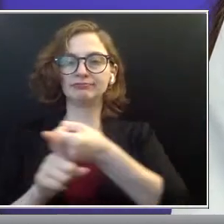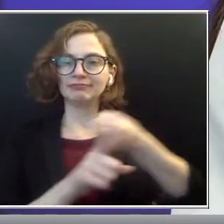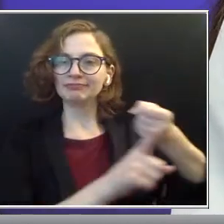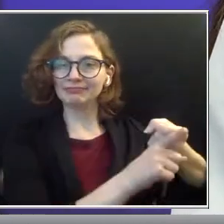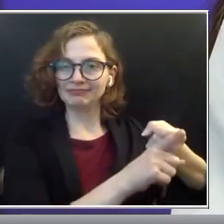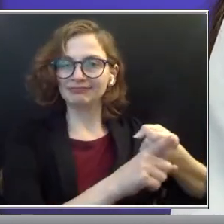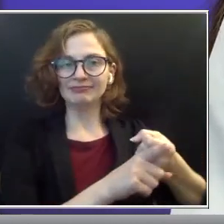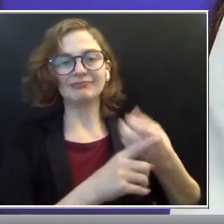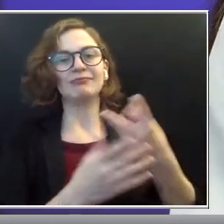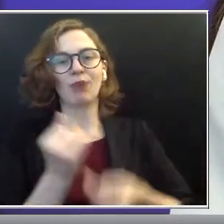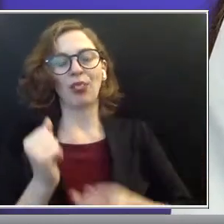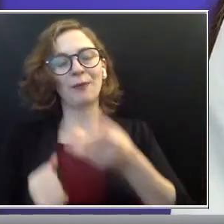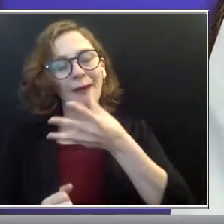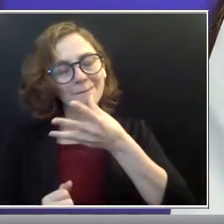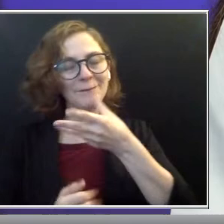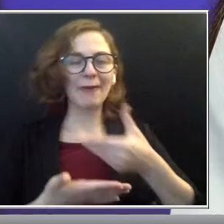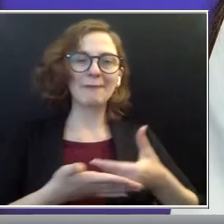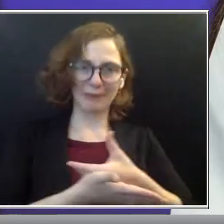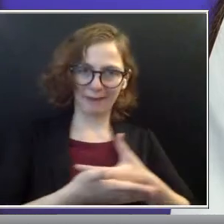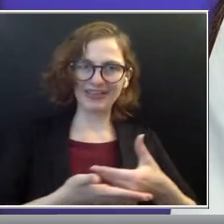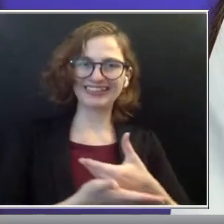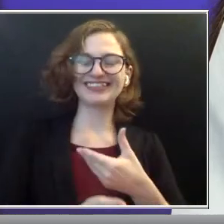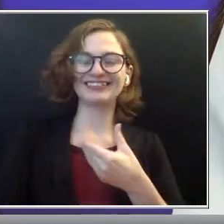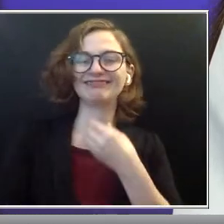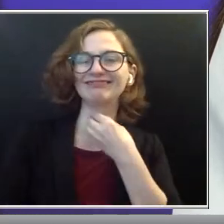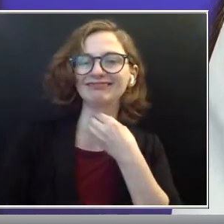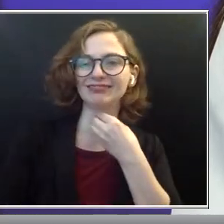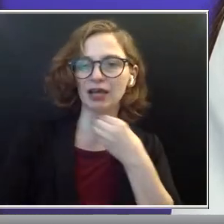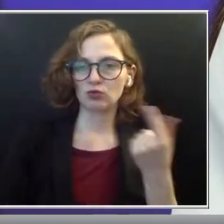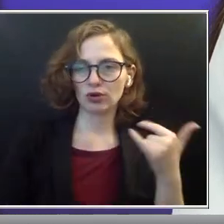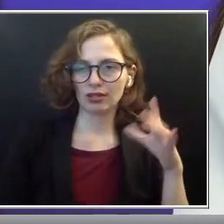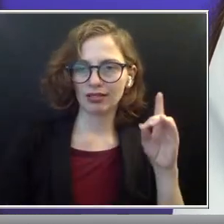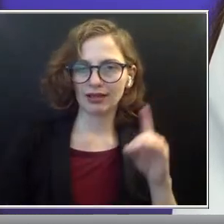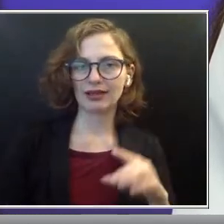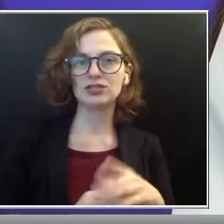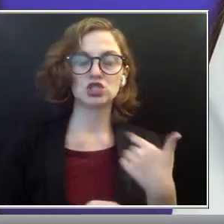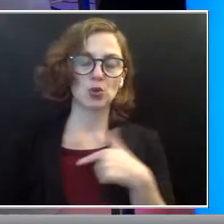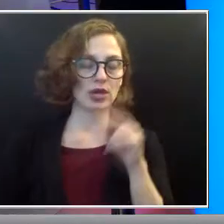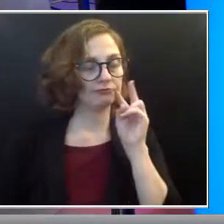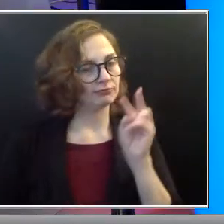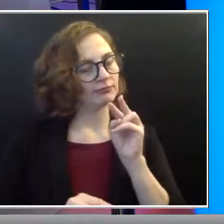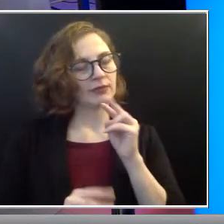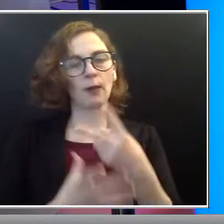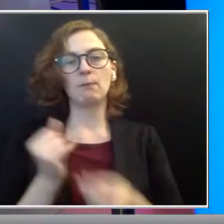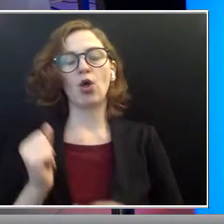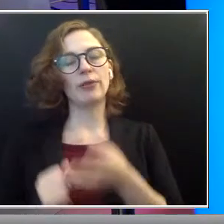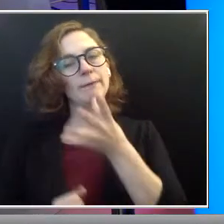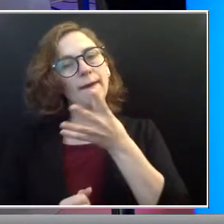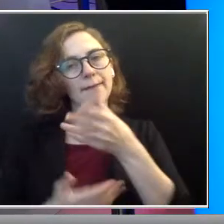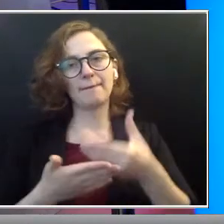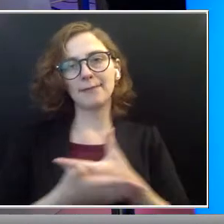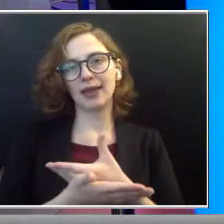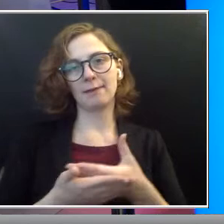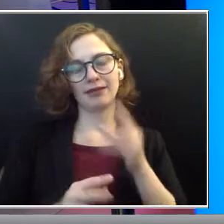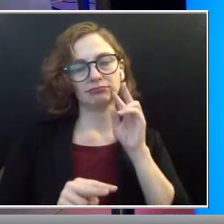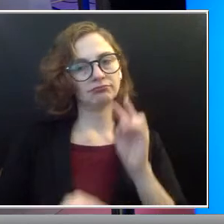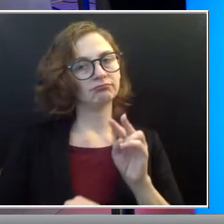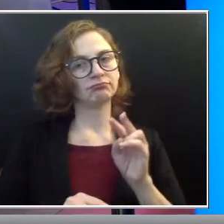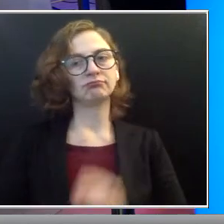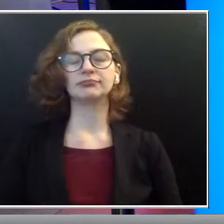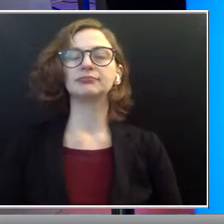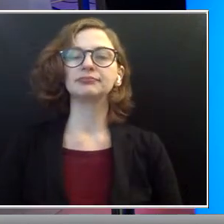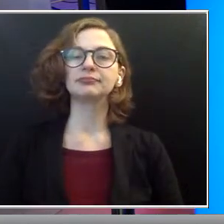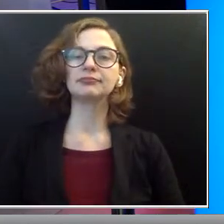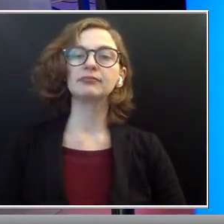close tabs on baby during pregnancy as well in patients with Graves' disease. Kelly texted. Kelly wants to know if missed